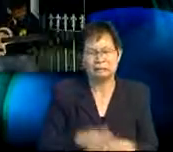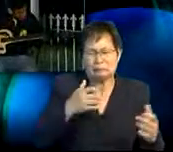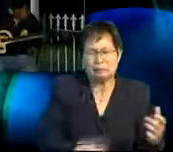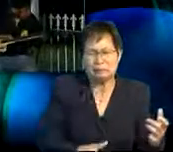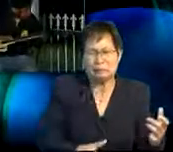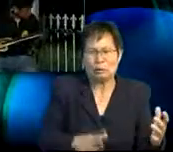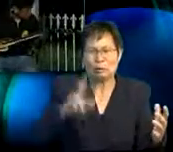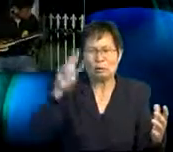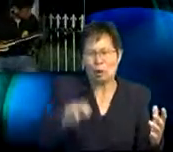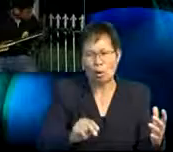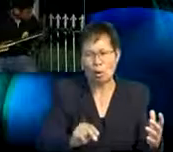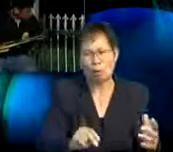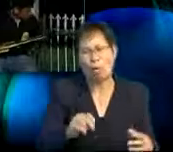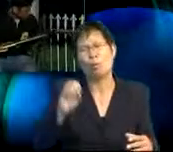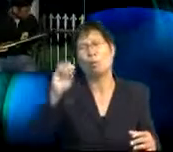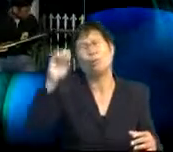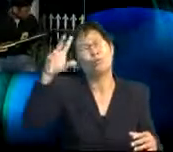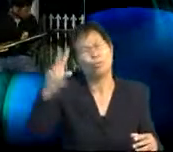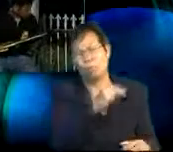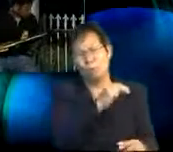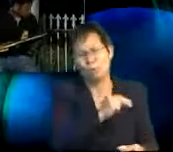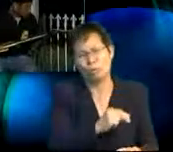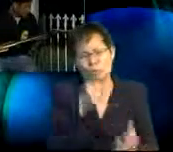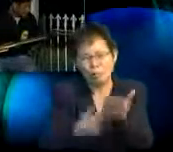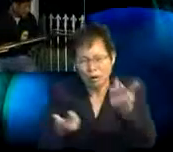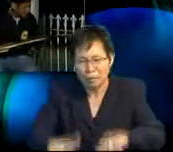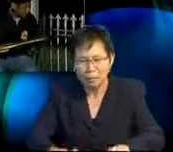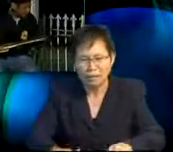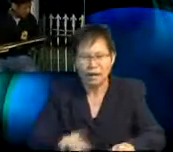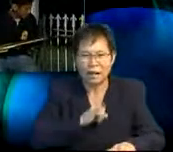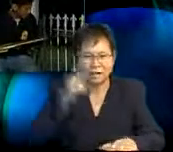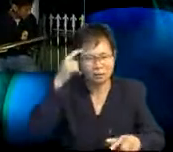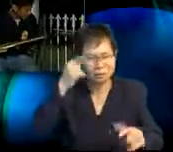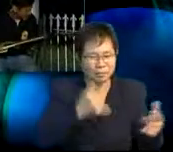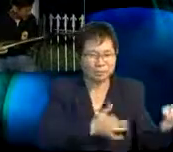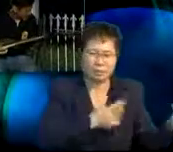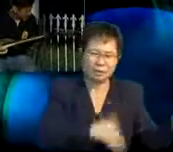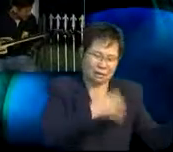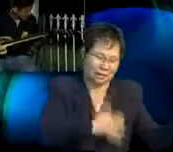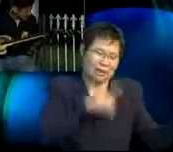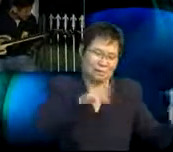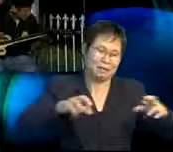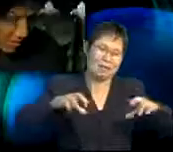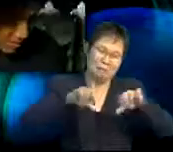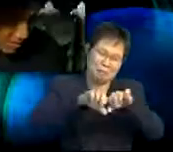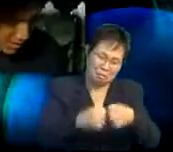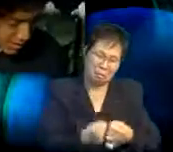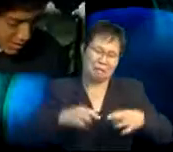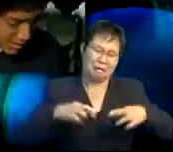Oh no! What happened? I think my guitar wants to take a break. What do you mean?